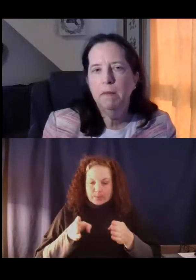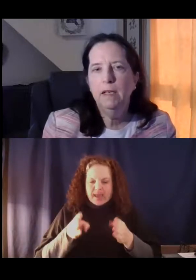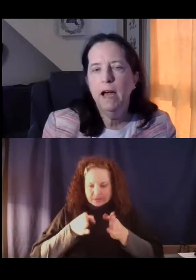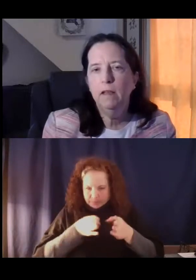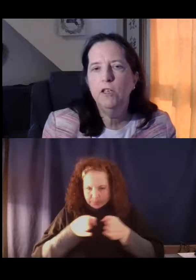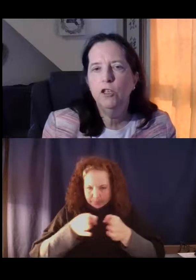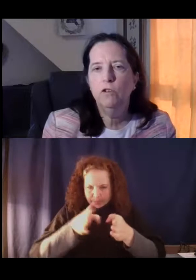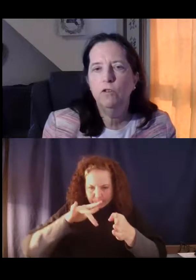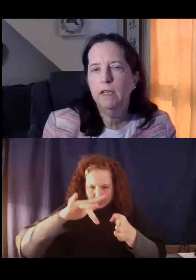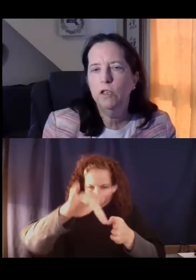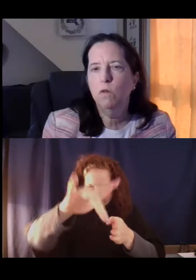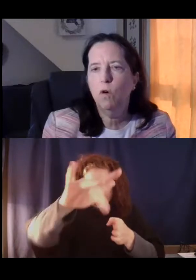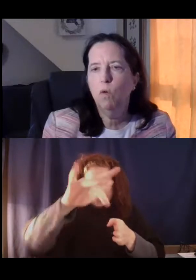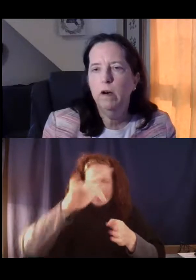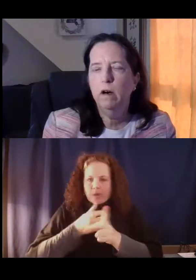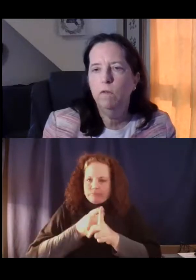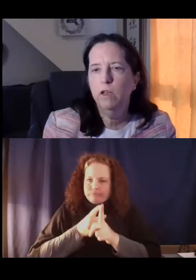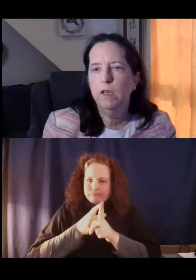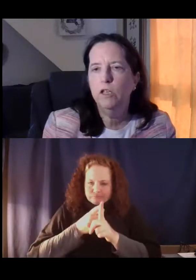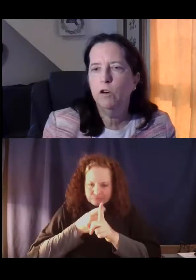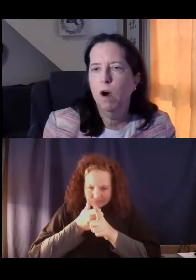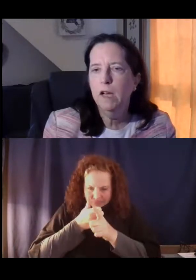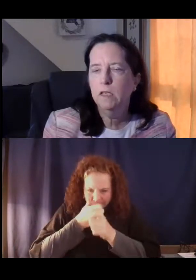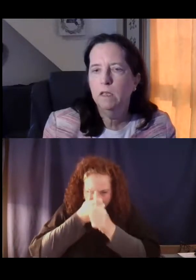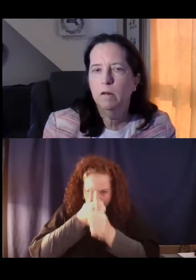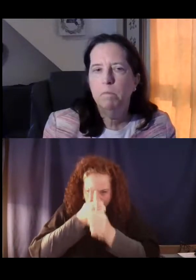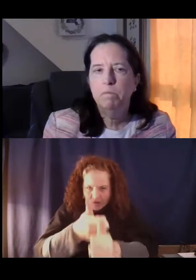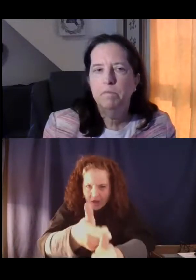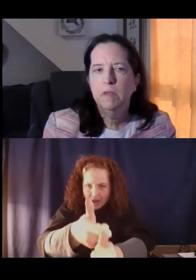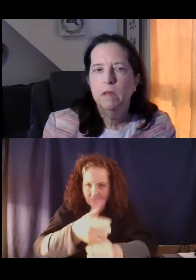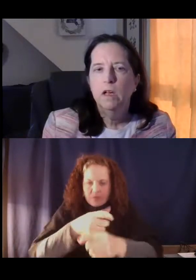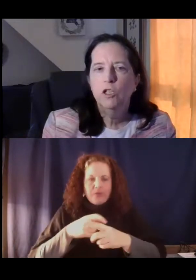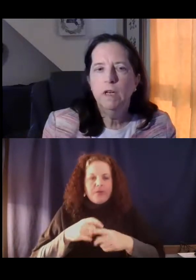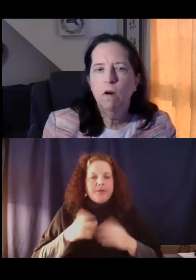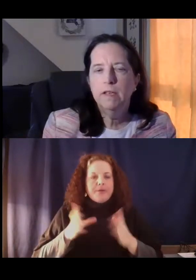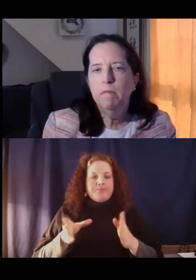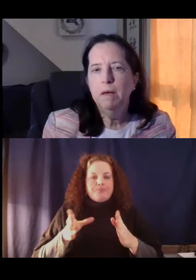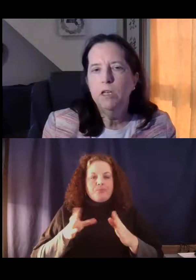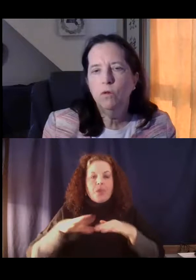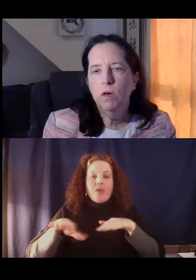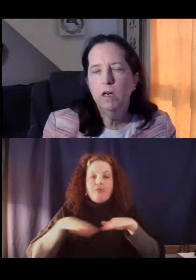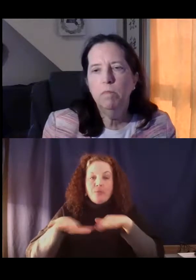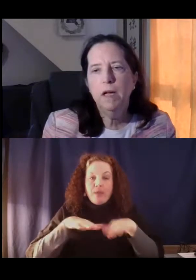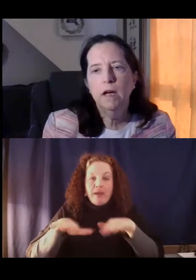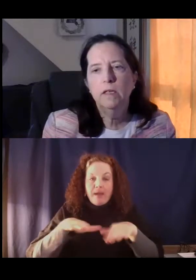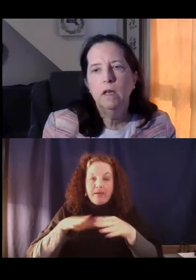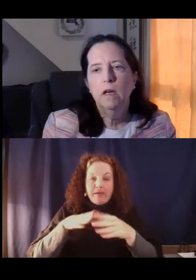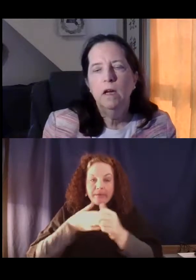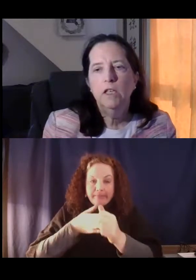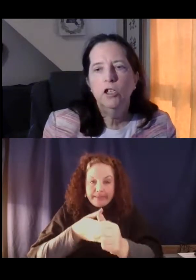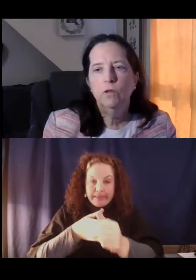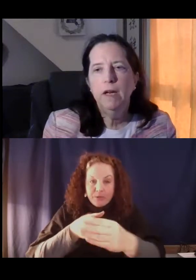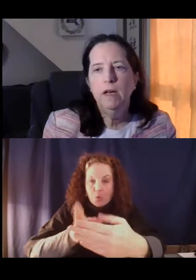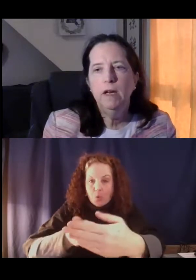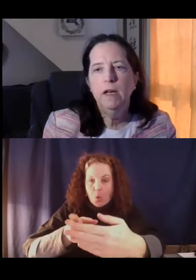footpaths may now lead you directly to a corner where you need to cross. Street crossing may be shorter because